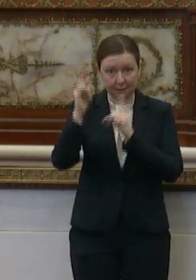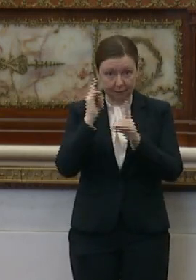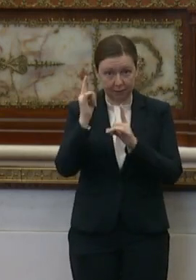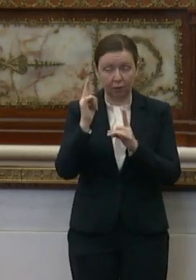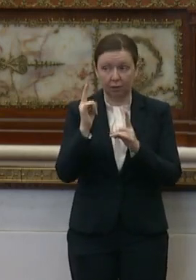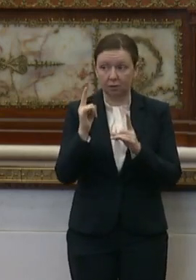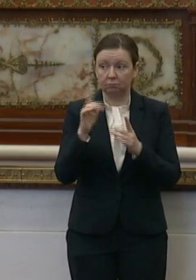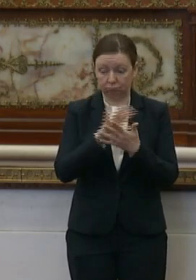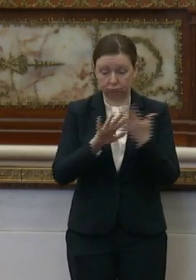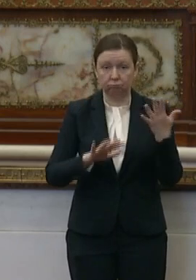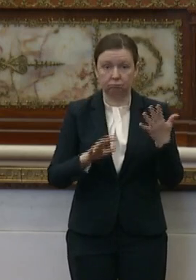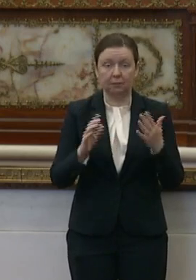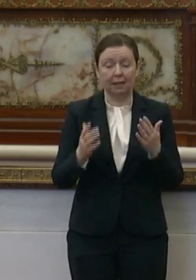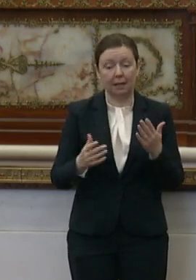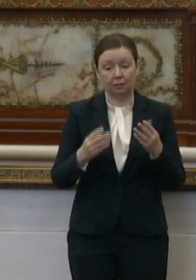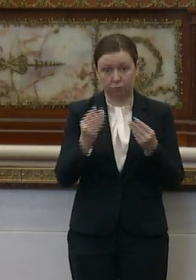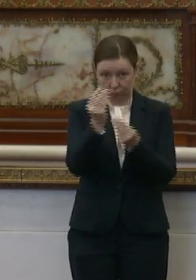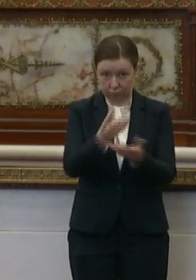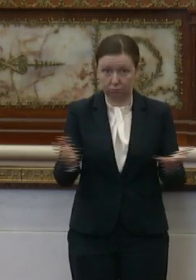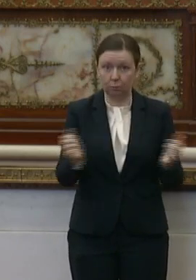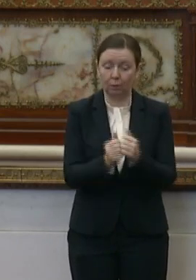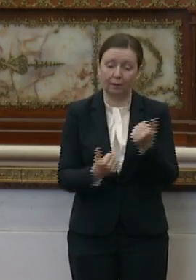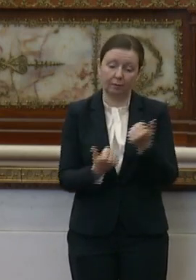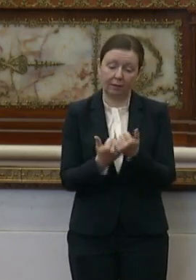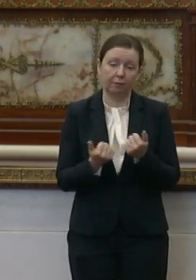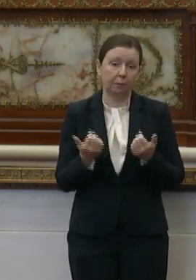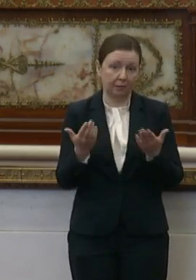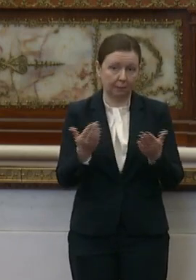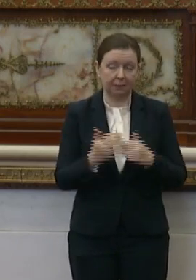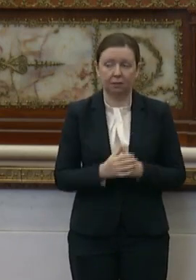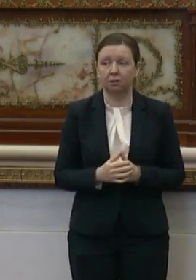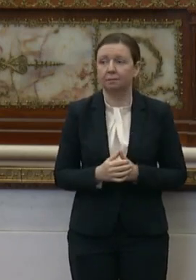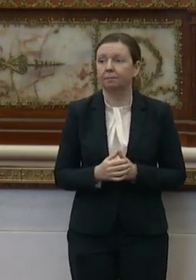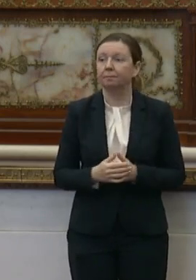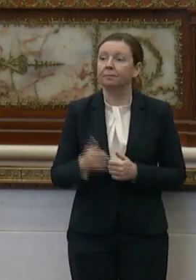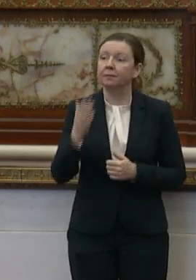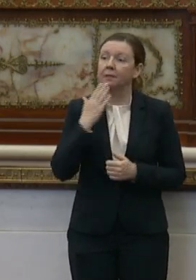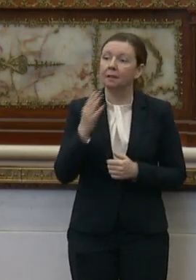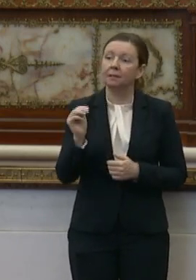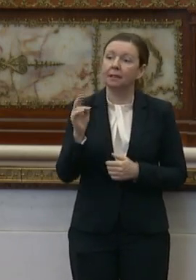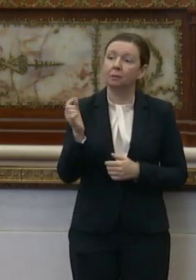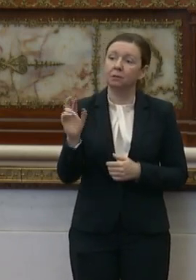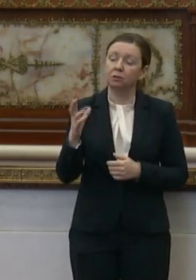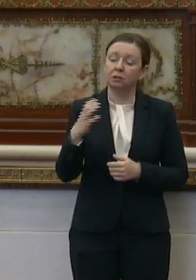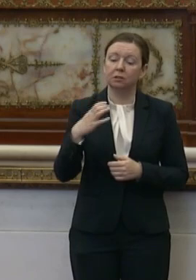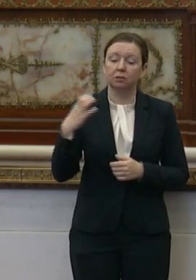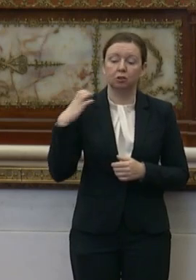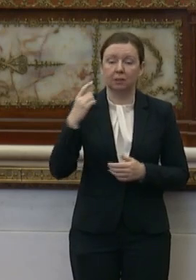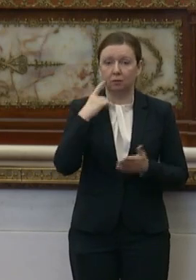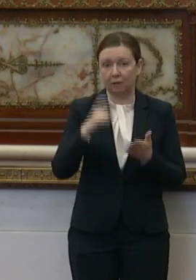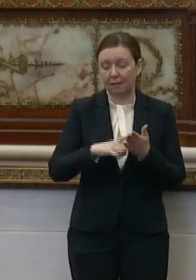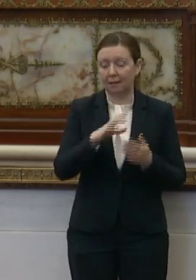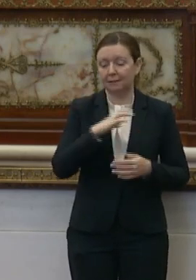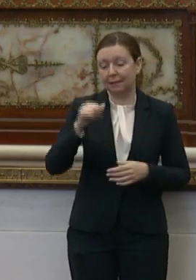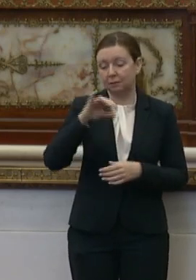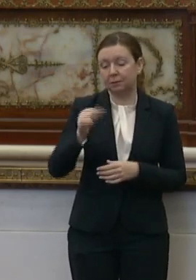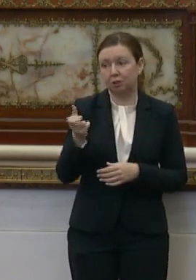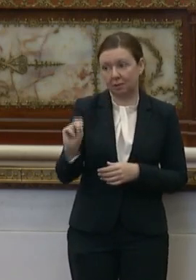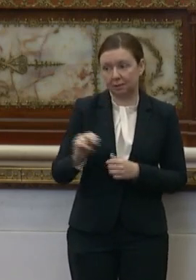same, and returns the attached bills to Council with a favorable recommendation. Thank you, Mr. Decker. The chair again recognizes Councilman